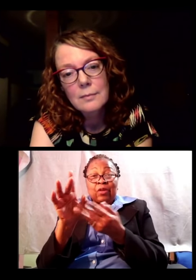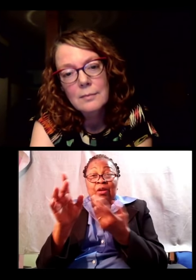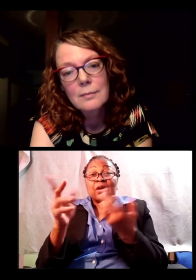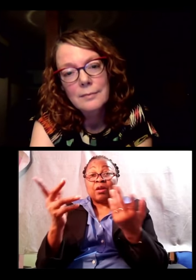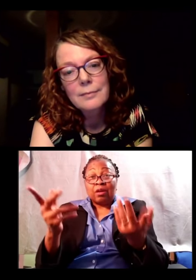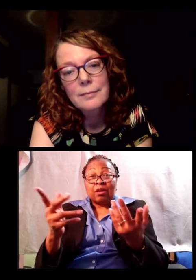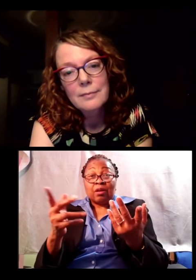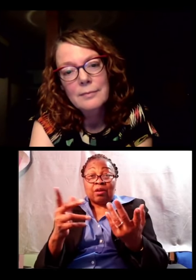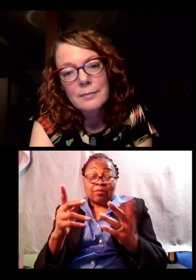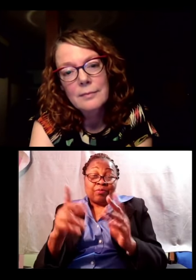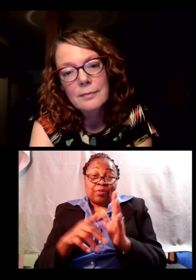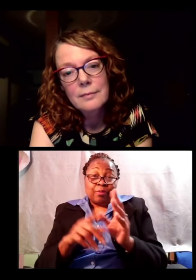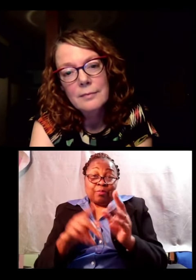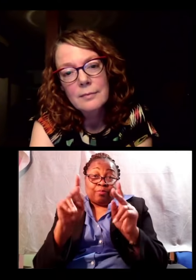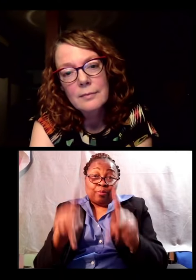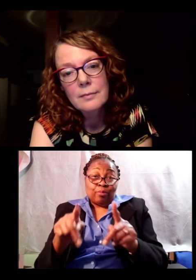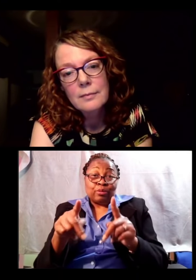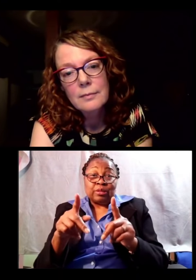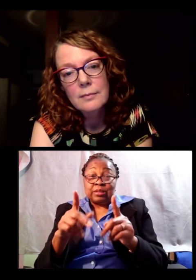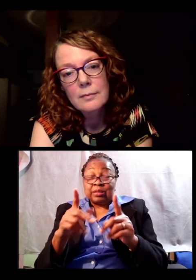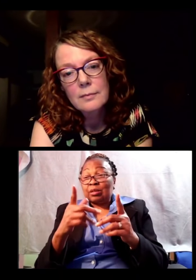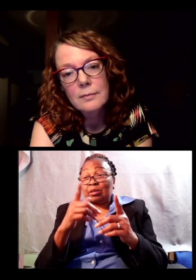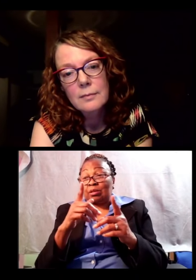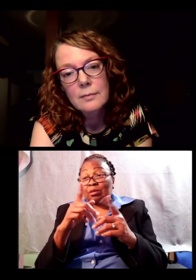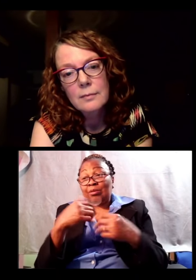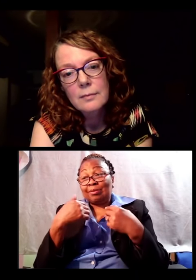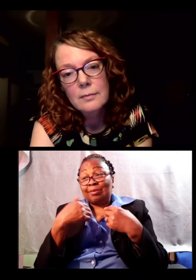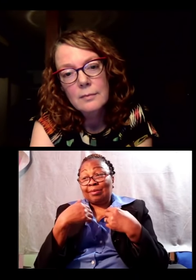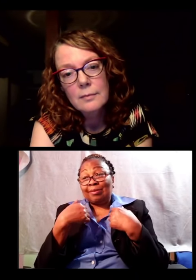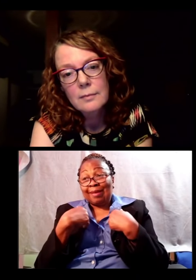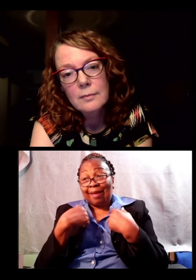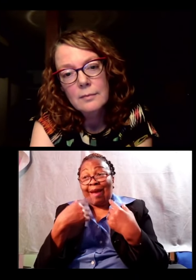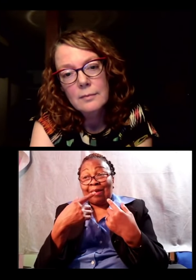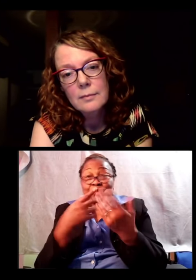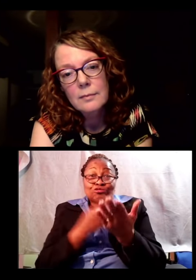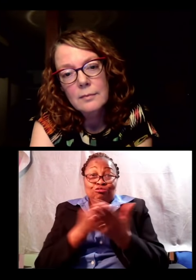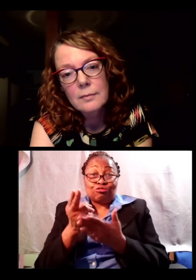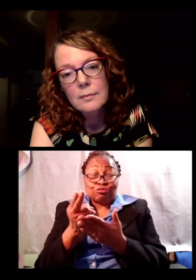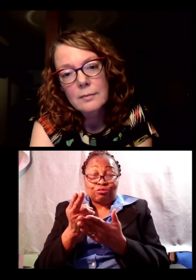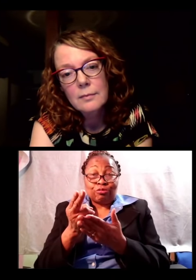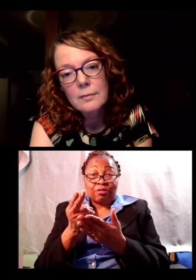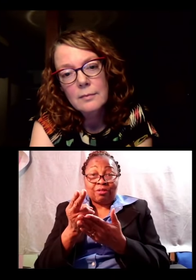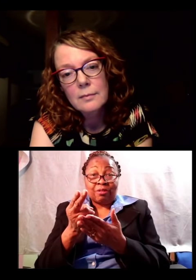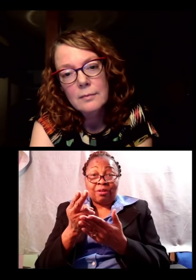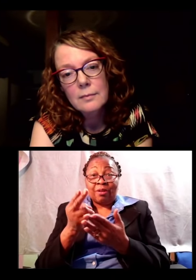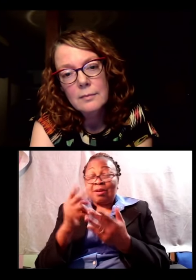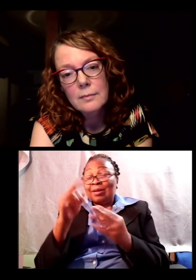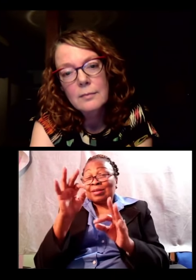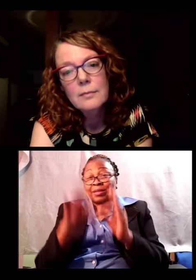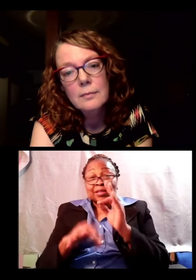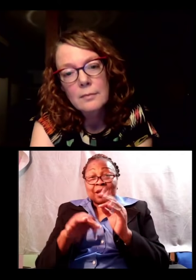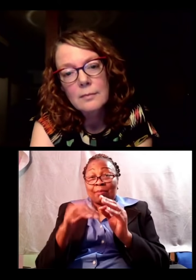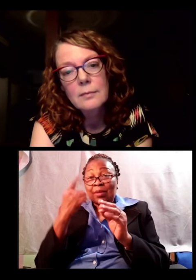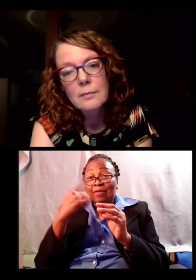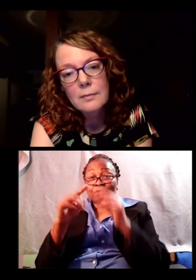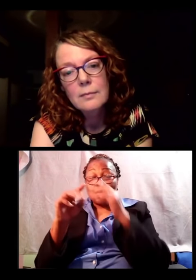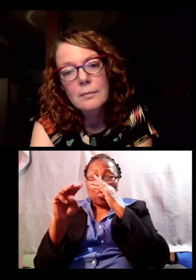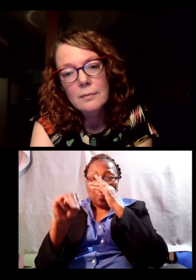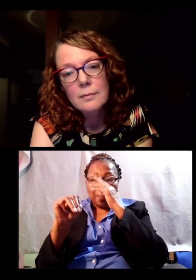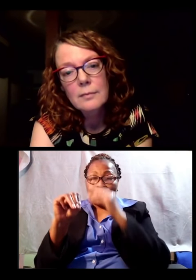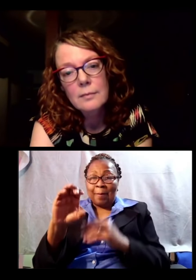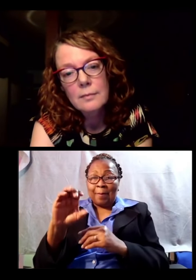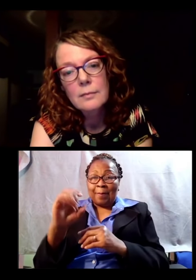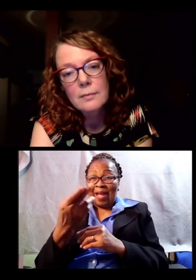state, to make it directionless, simply for Machiavellian power